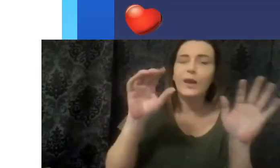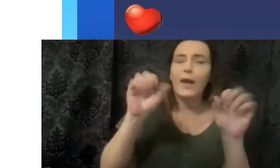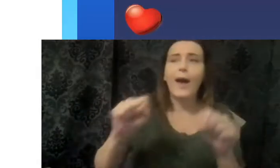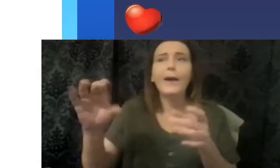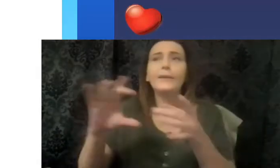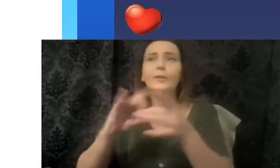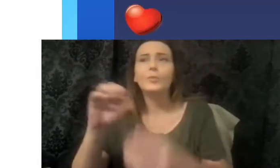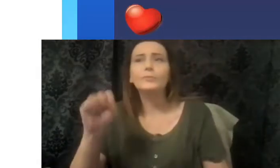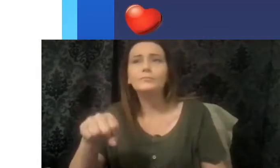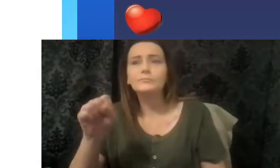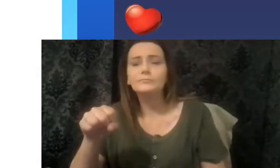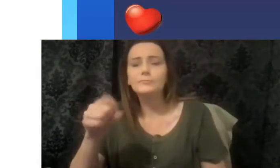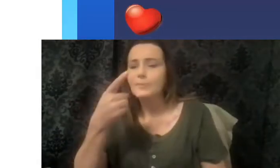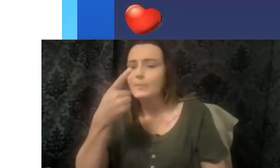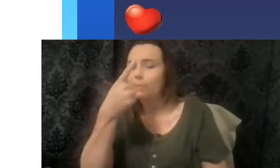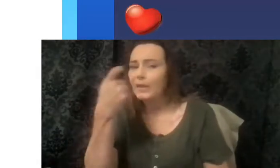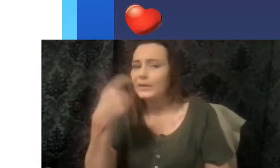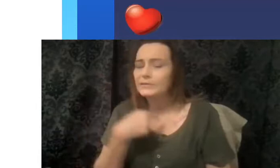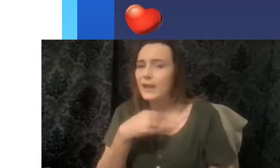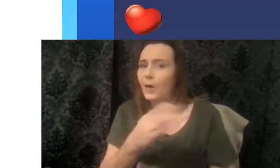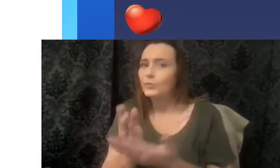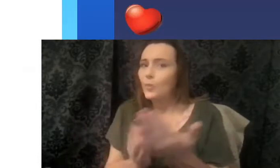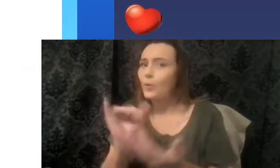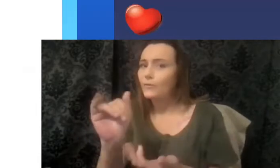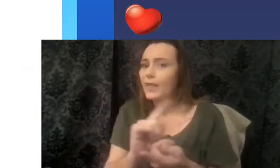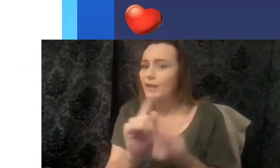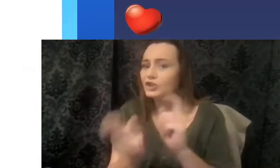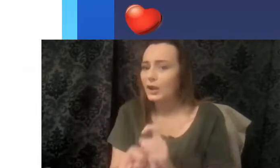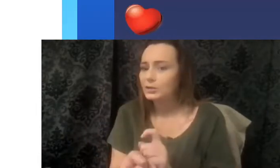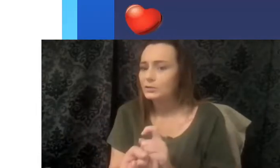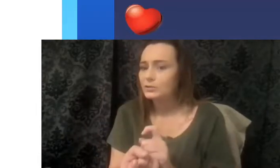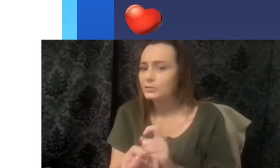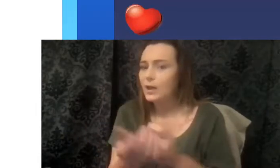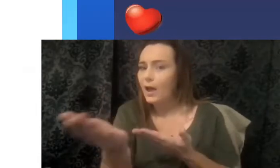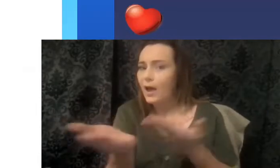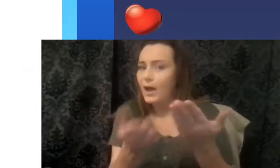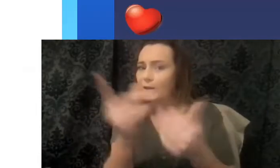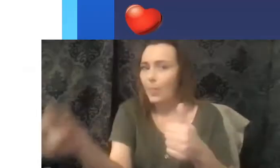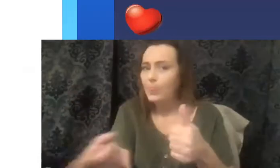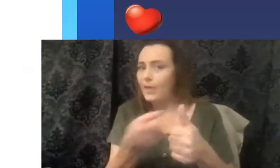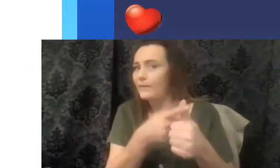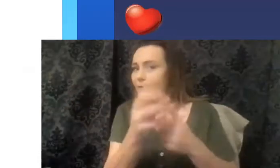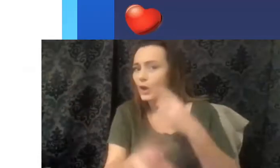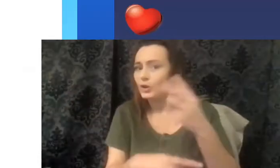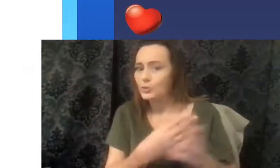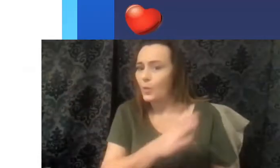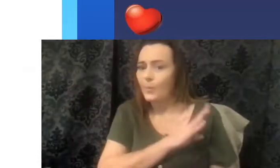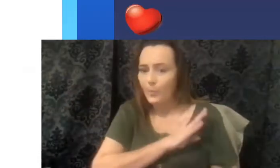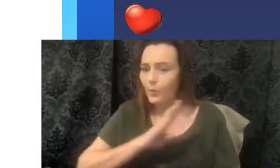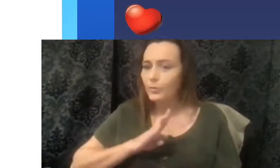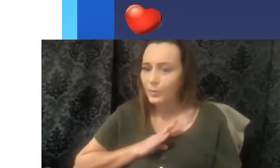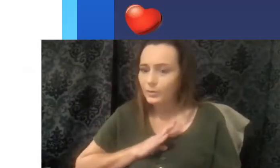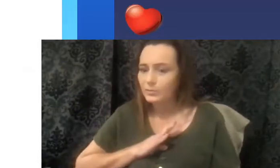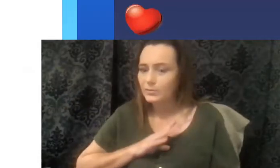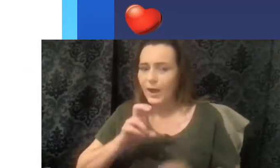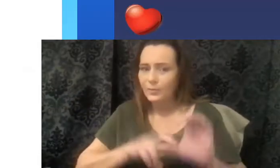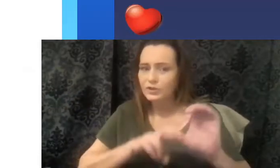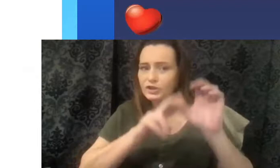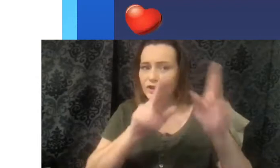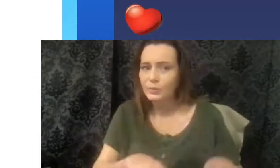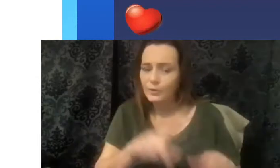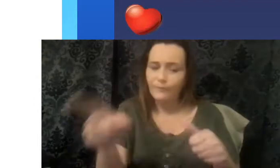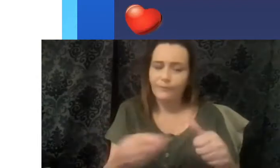that because I was part of that change. I served on the first World Board. I served as the chairperson of the World